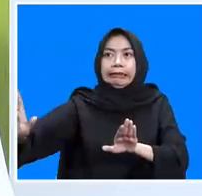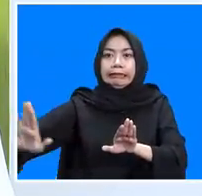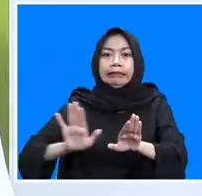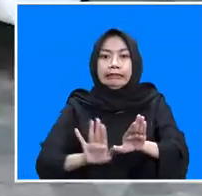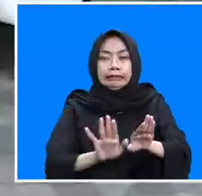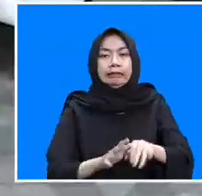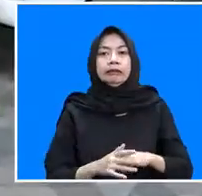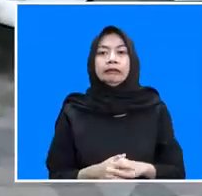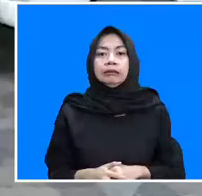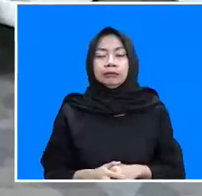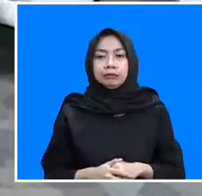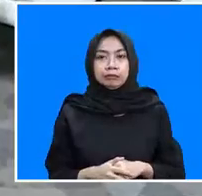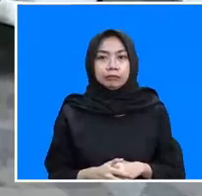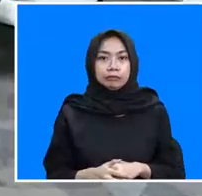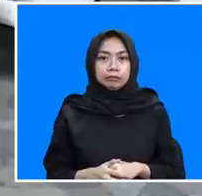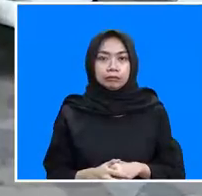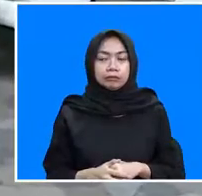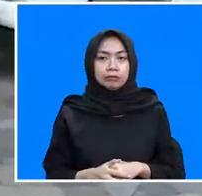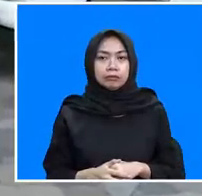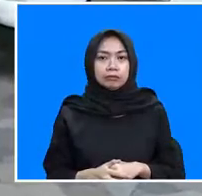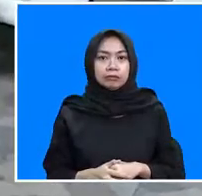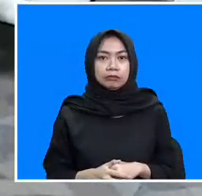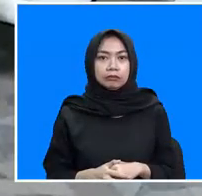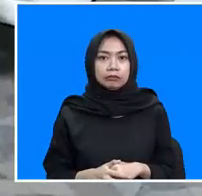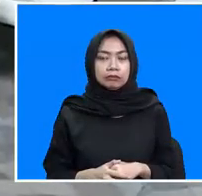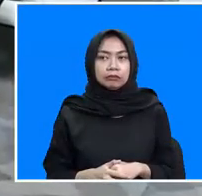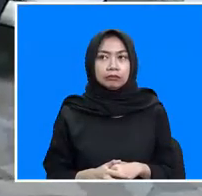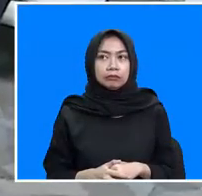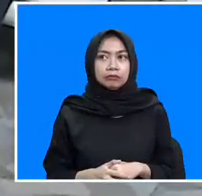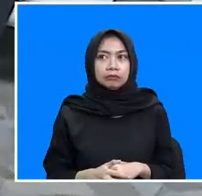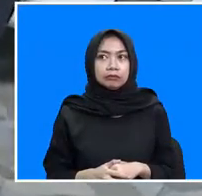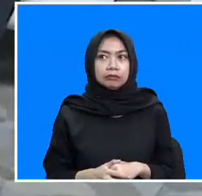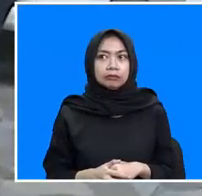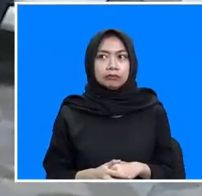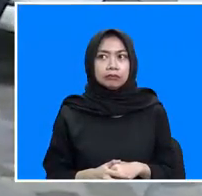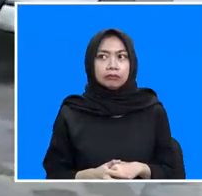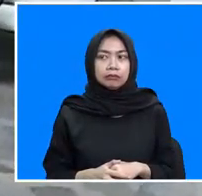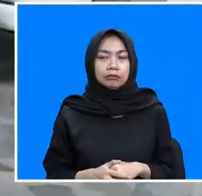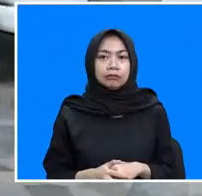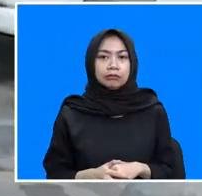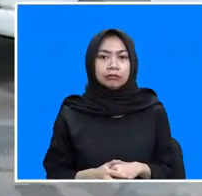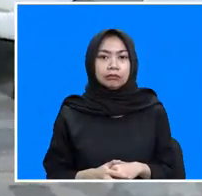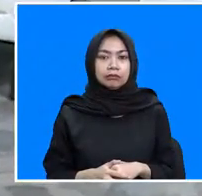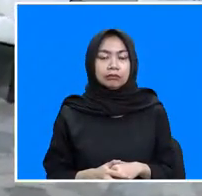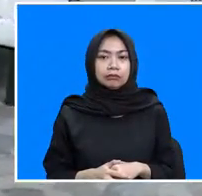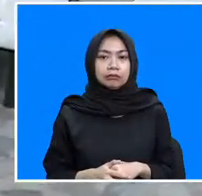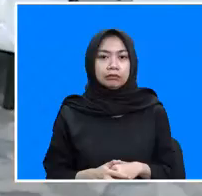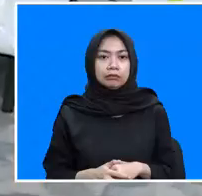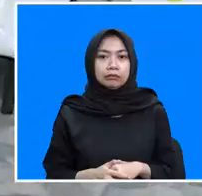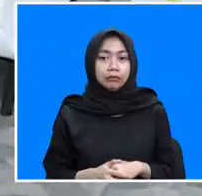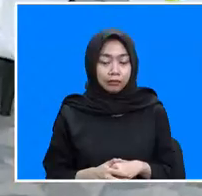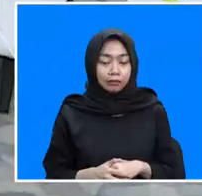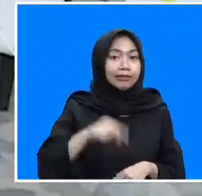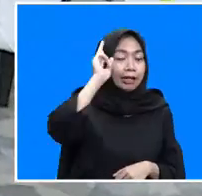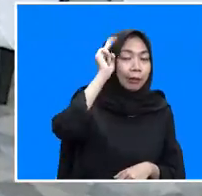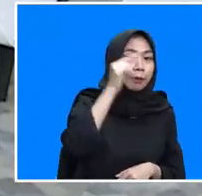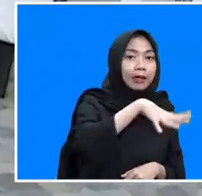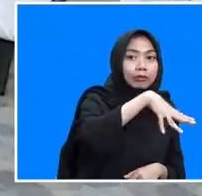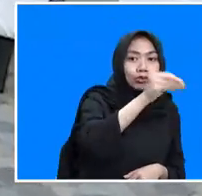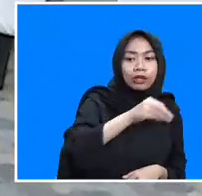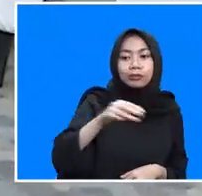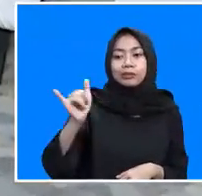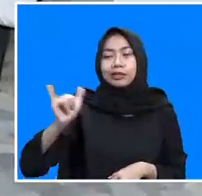learning. So what we did was that at the National Council, between state and national government, we